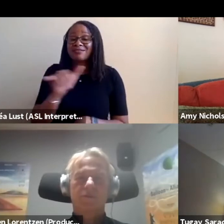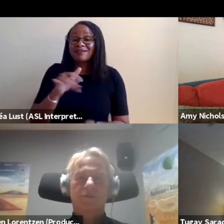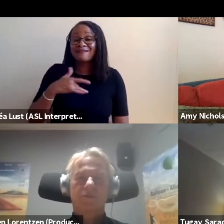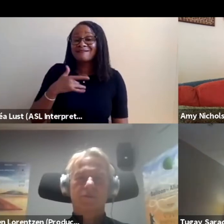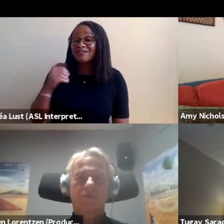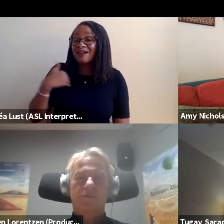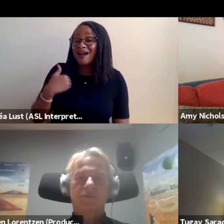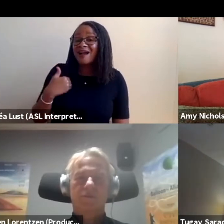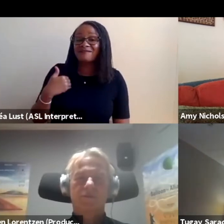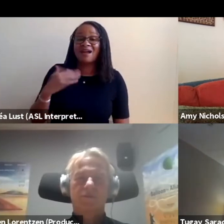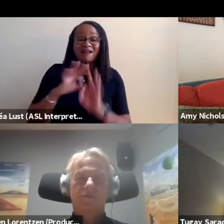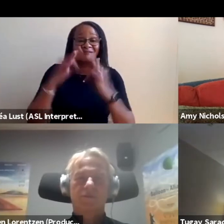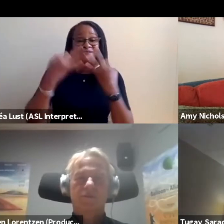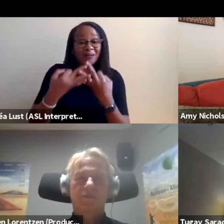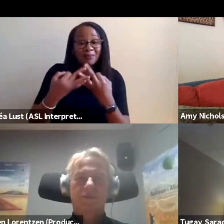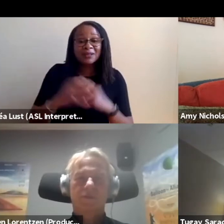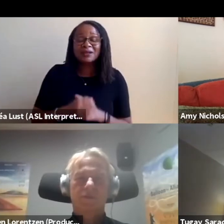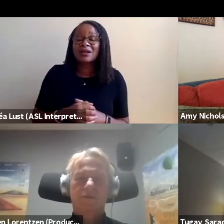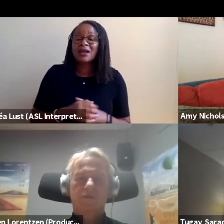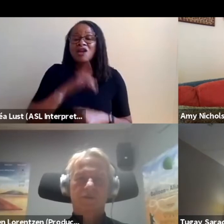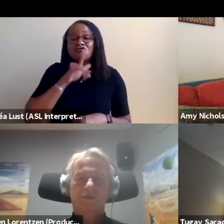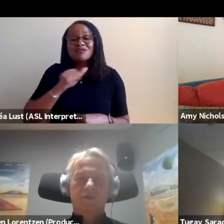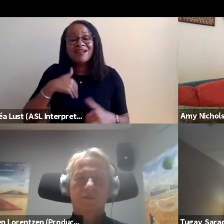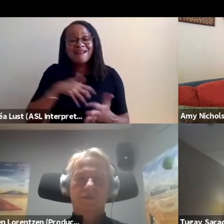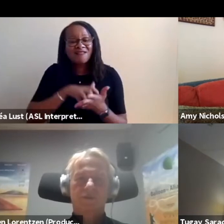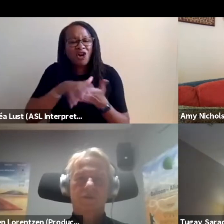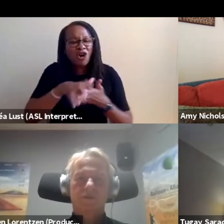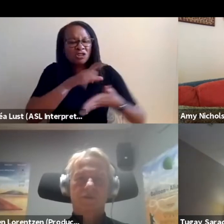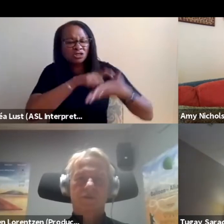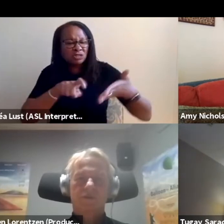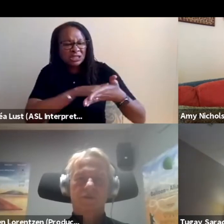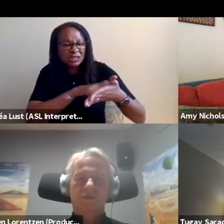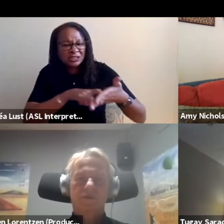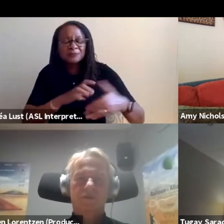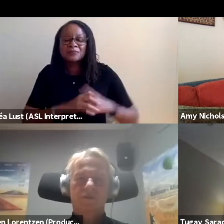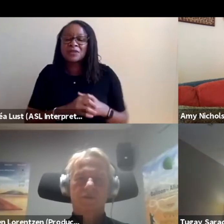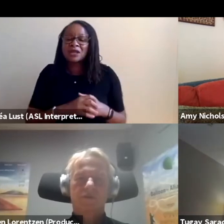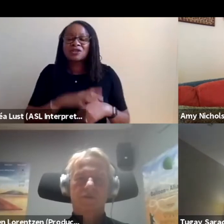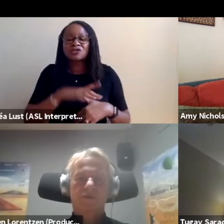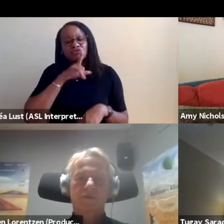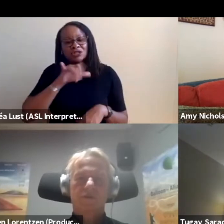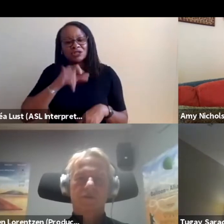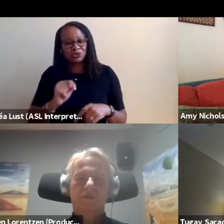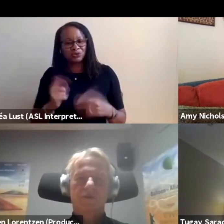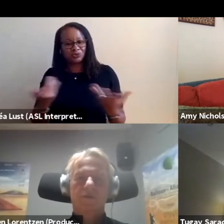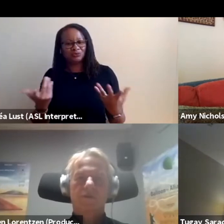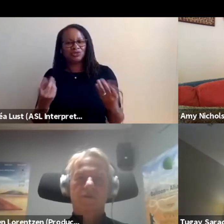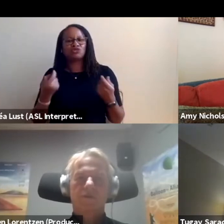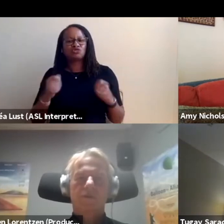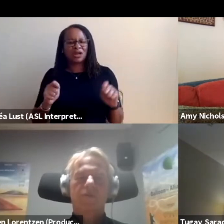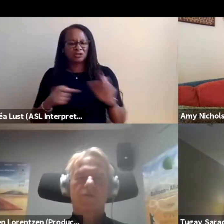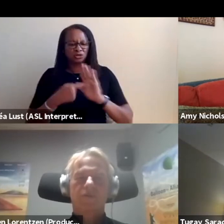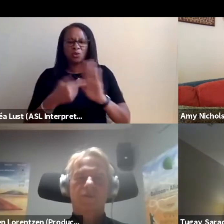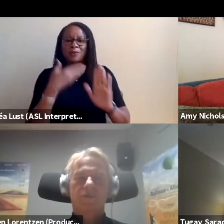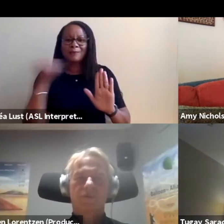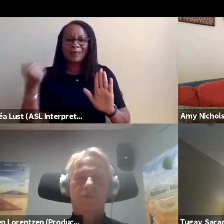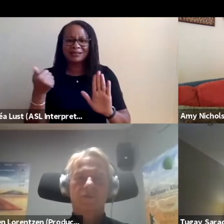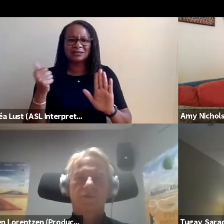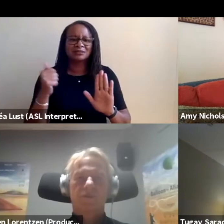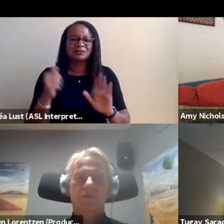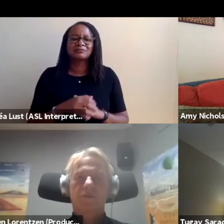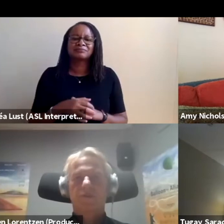have the family and you really have the harsh critics. So you really try to do your best. And yeah, but